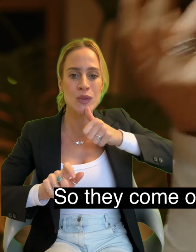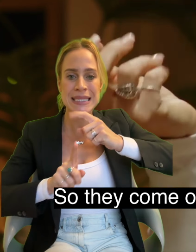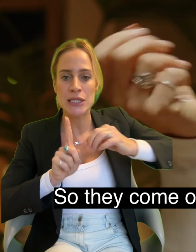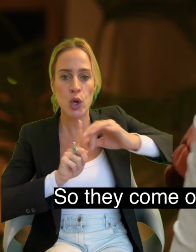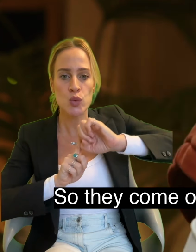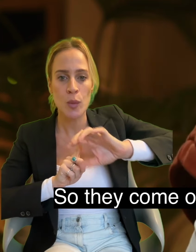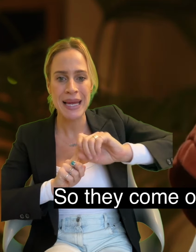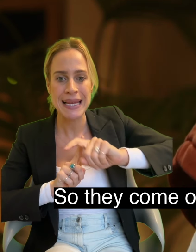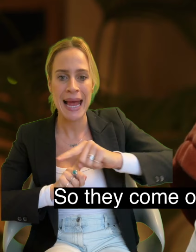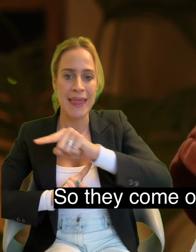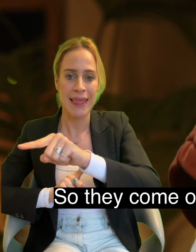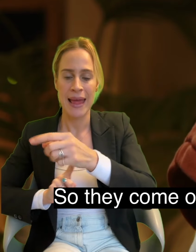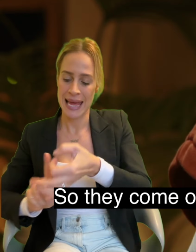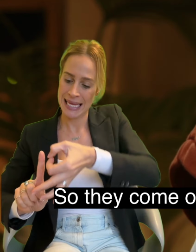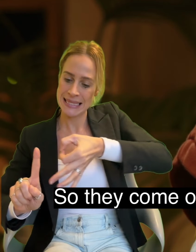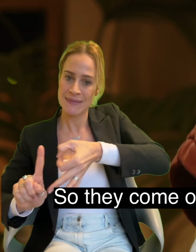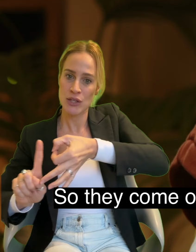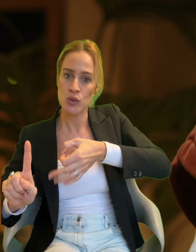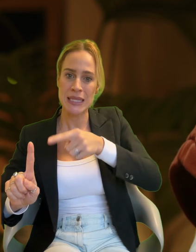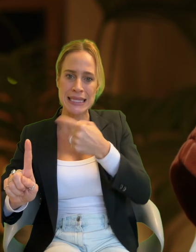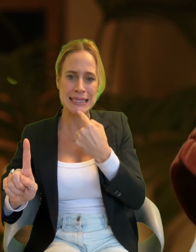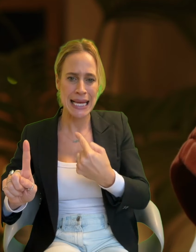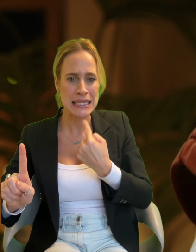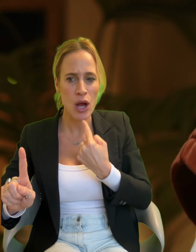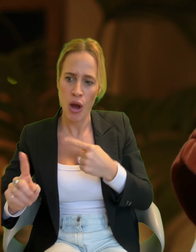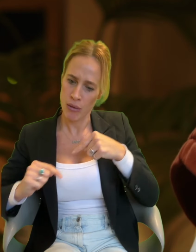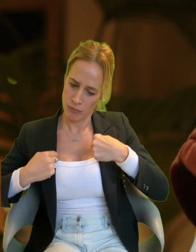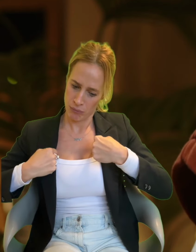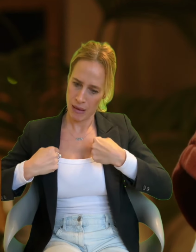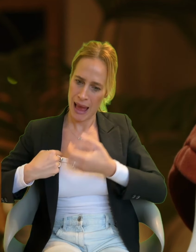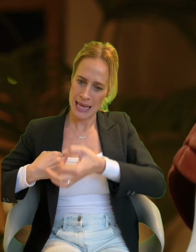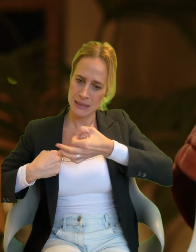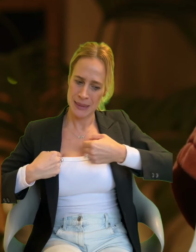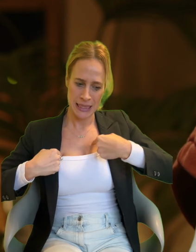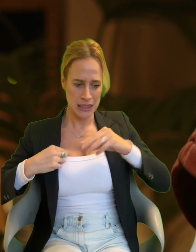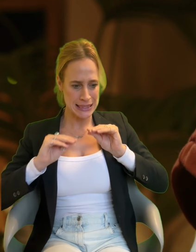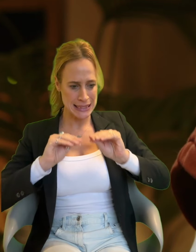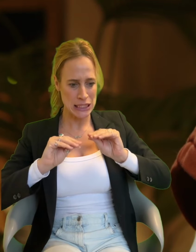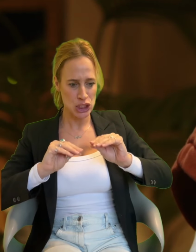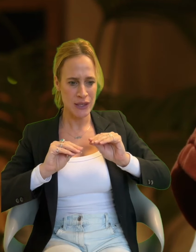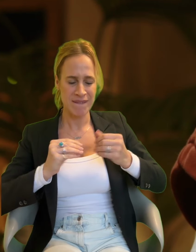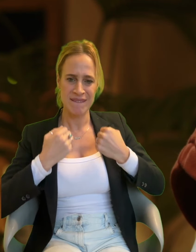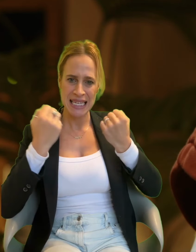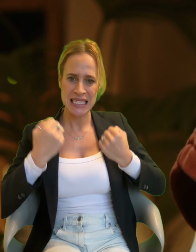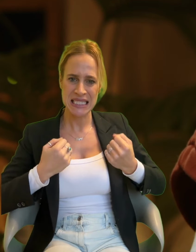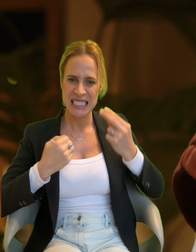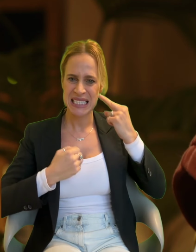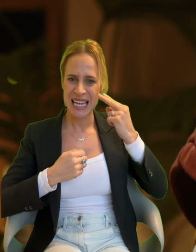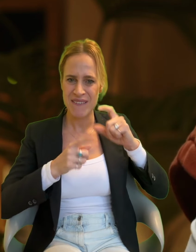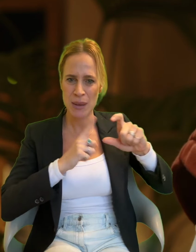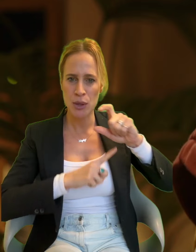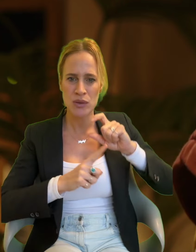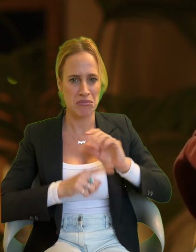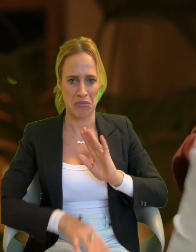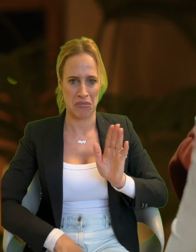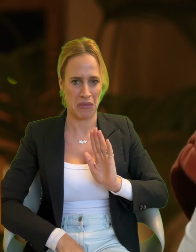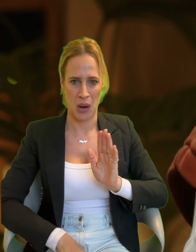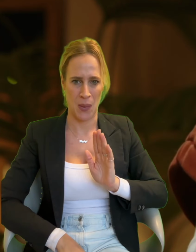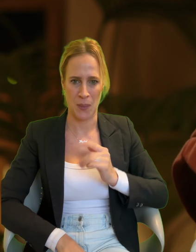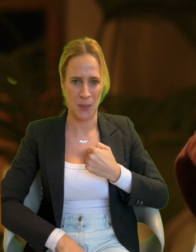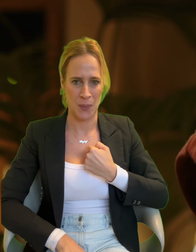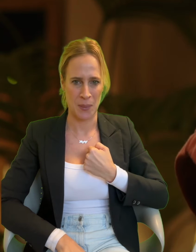oh, you're teaching fitness to the deaf community? And I was like, no. I was like, what are you on about? No, I'm not. I said,